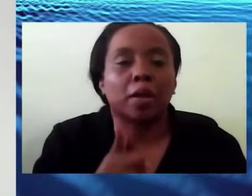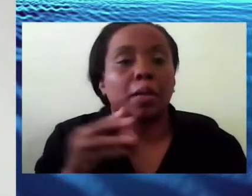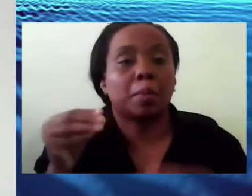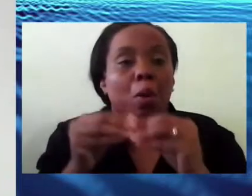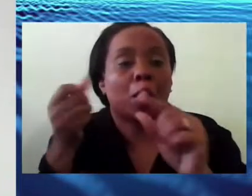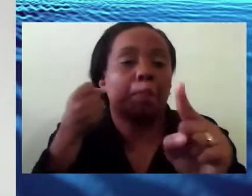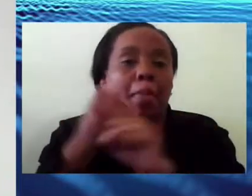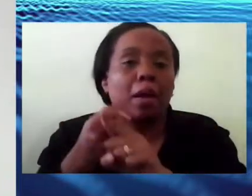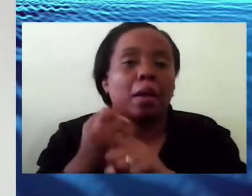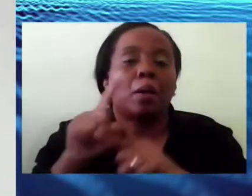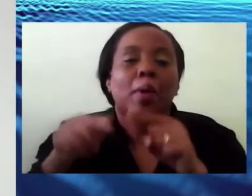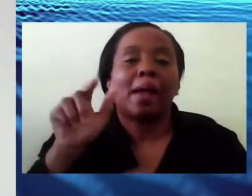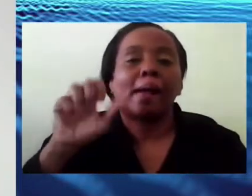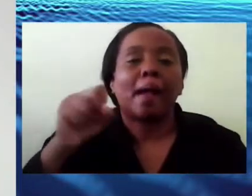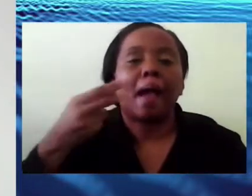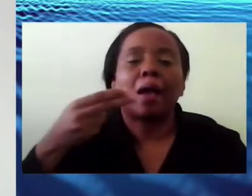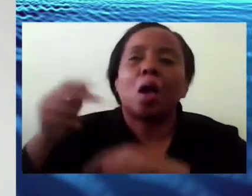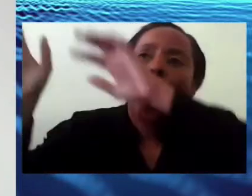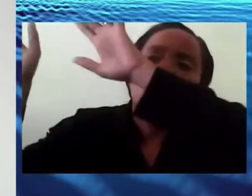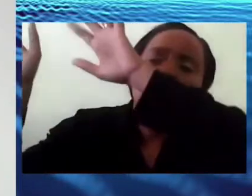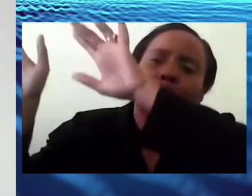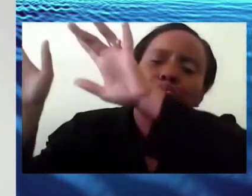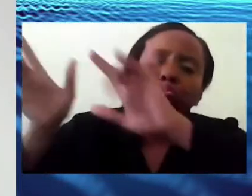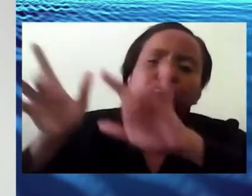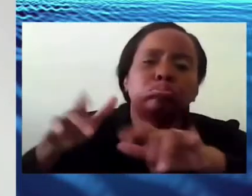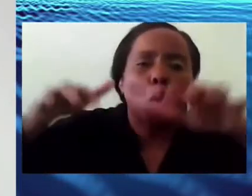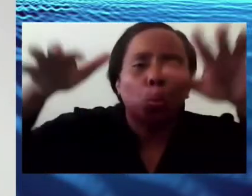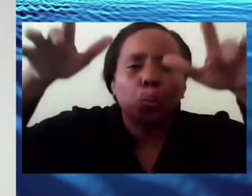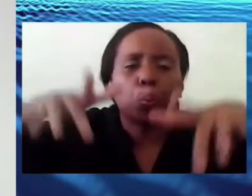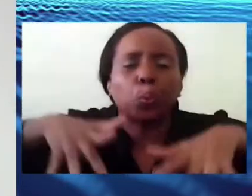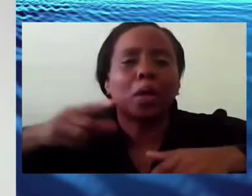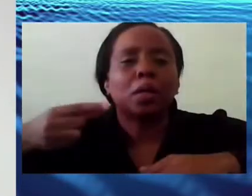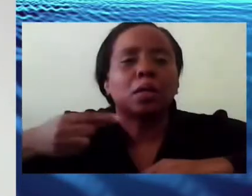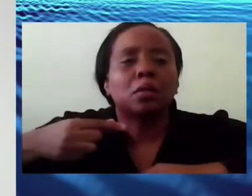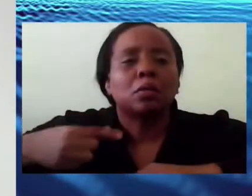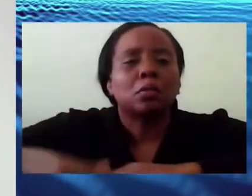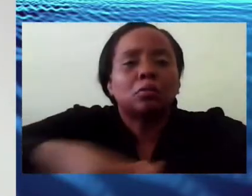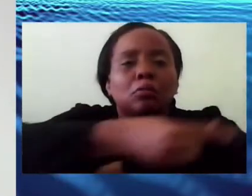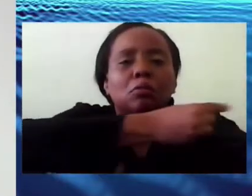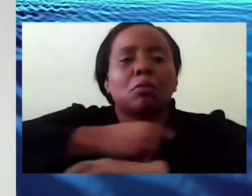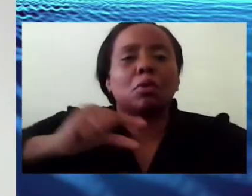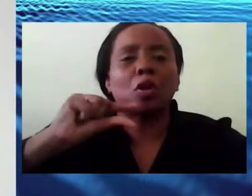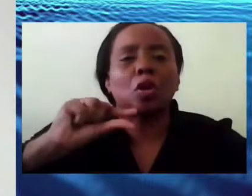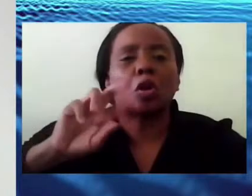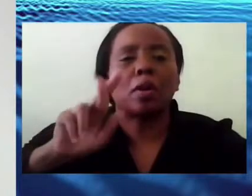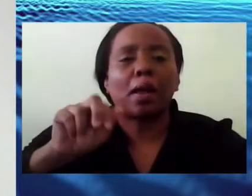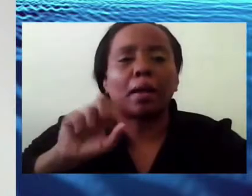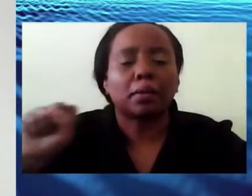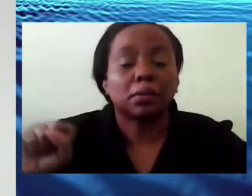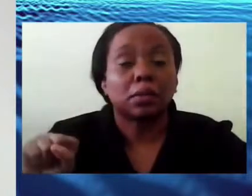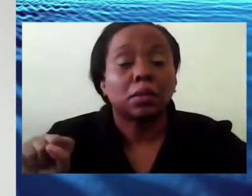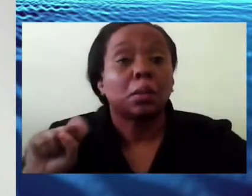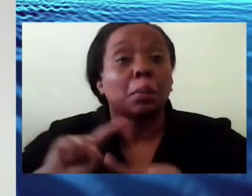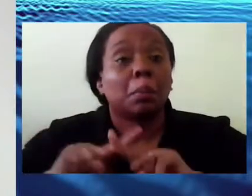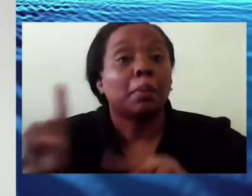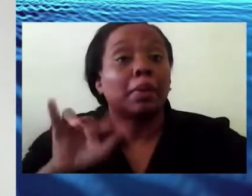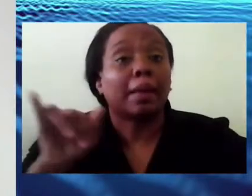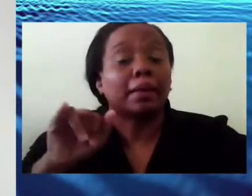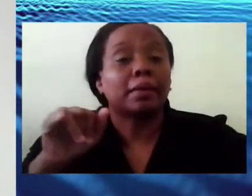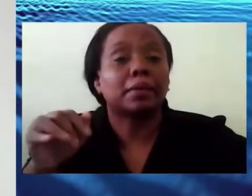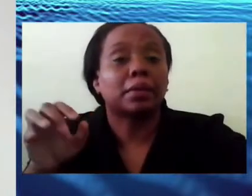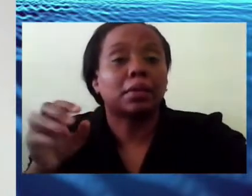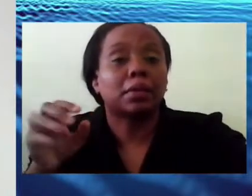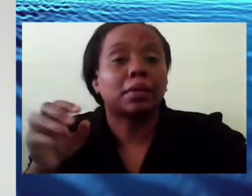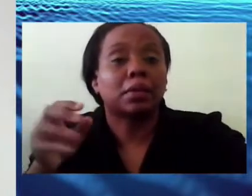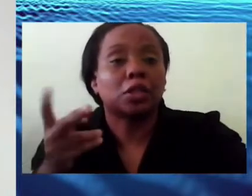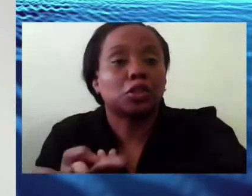pastures, especially sheep. Sheep are what we call close grazers. They graze the grass very close to the